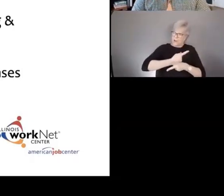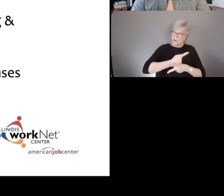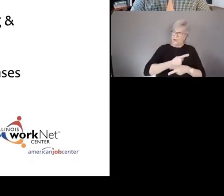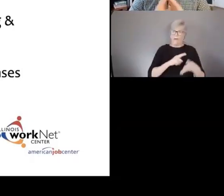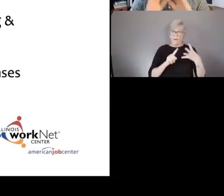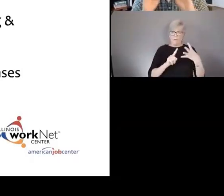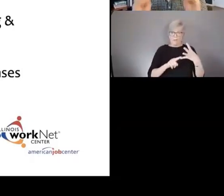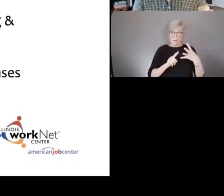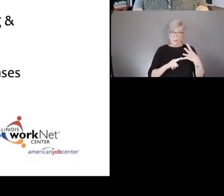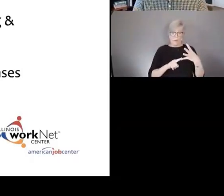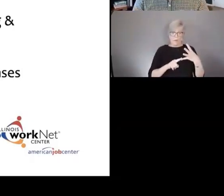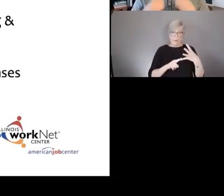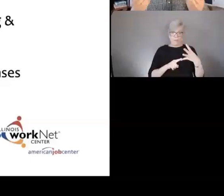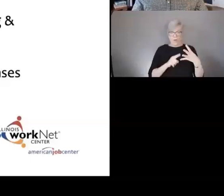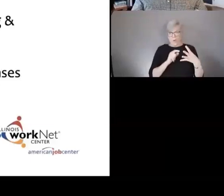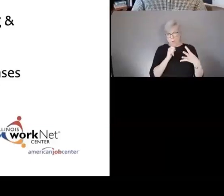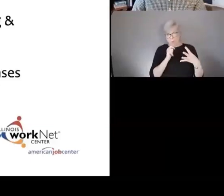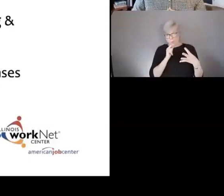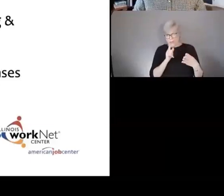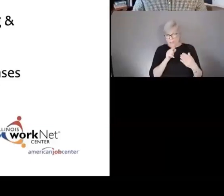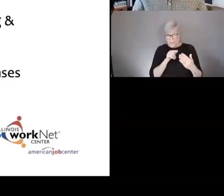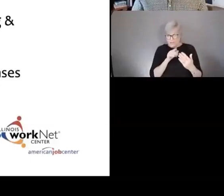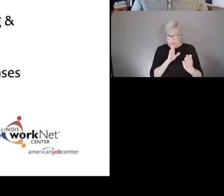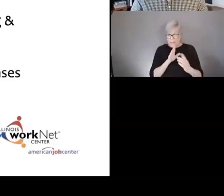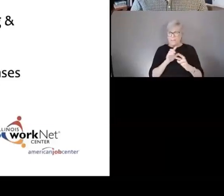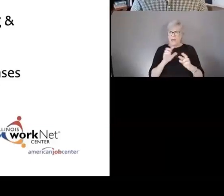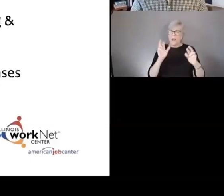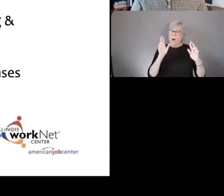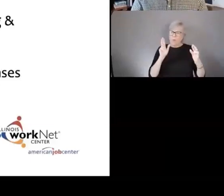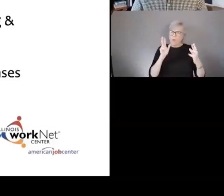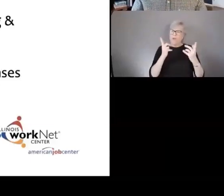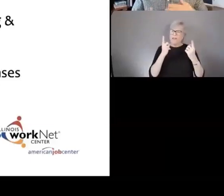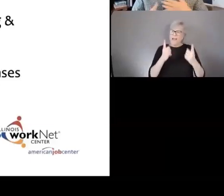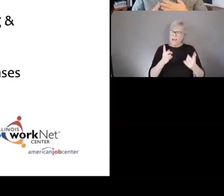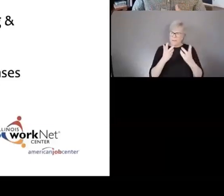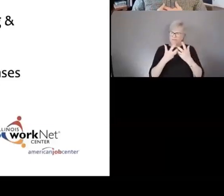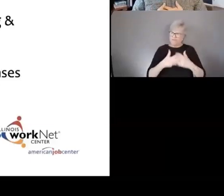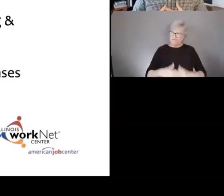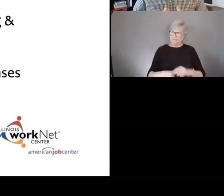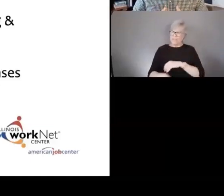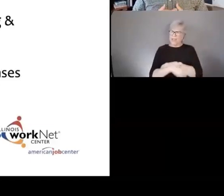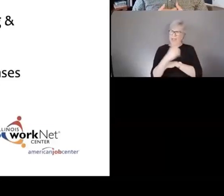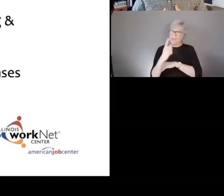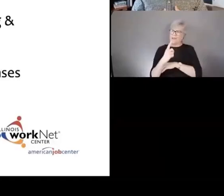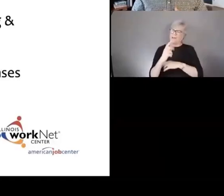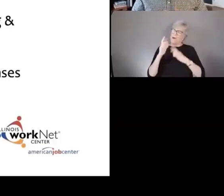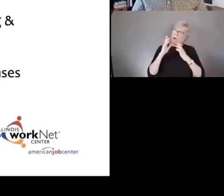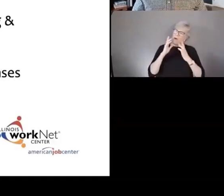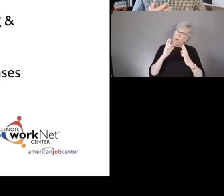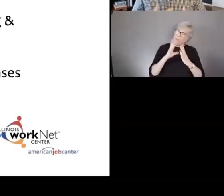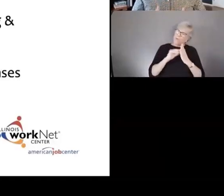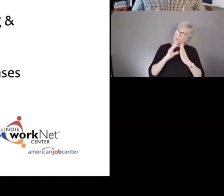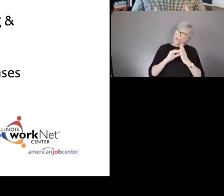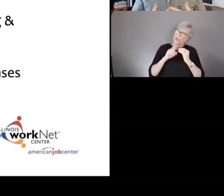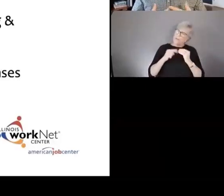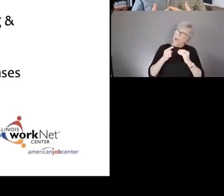objective is not one that we're going to address, but I'm hoping that it will happen for you throughout our time together, is to learn a little bit about some introspection,